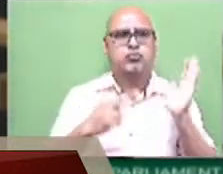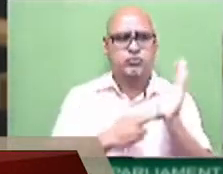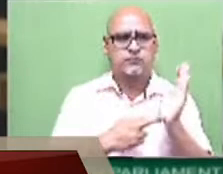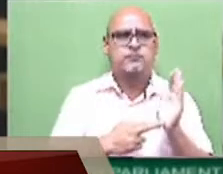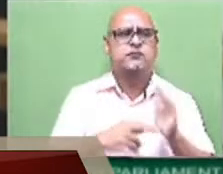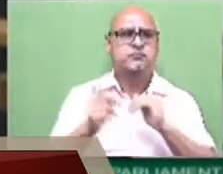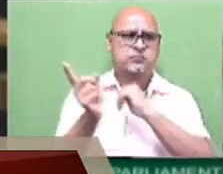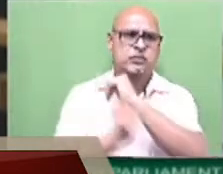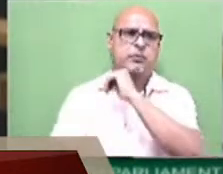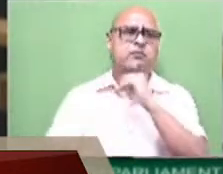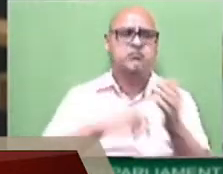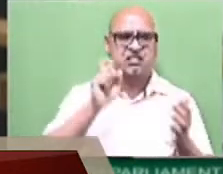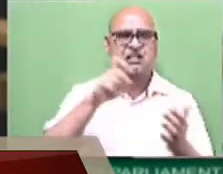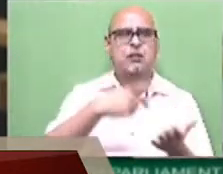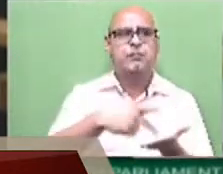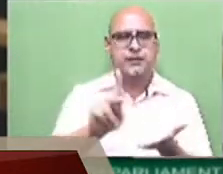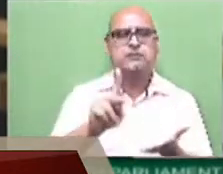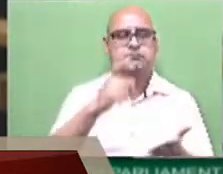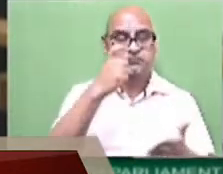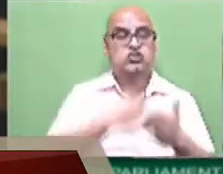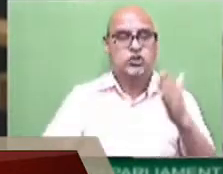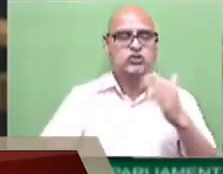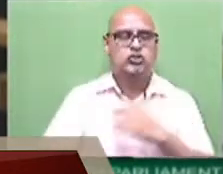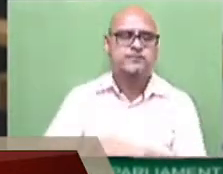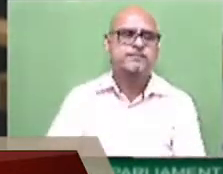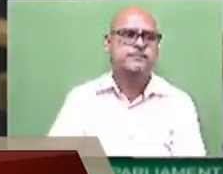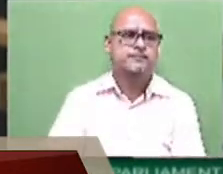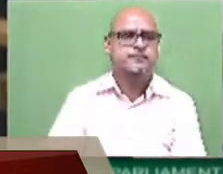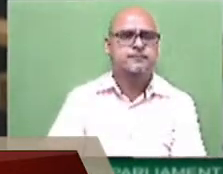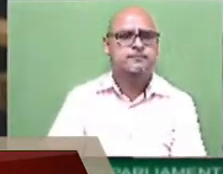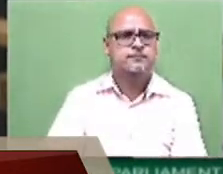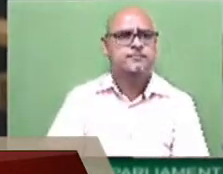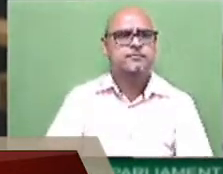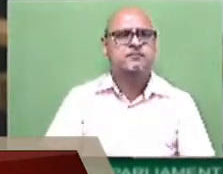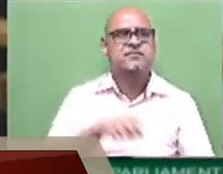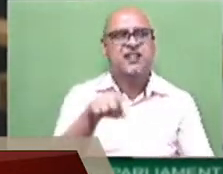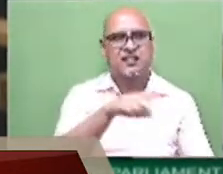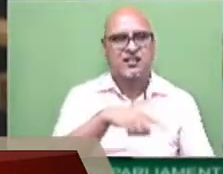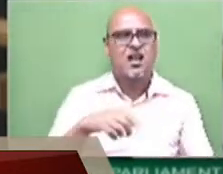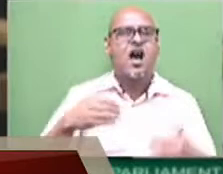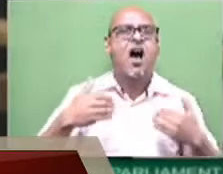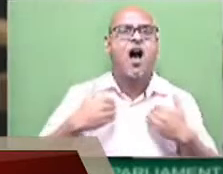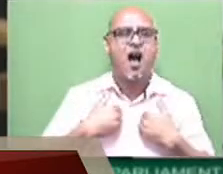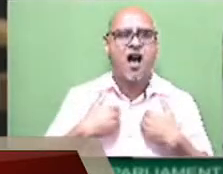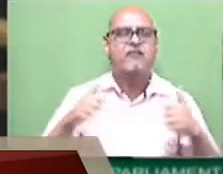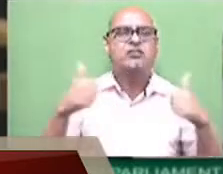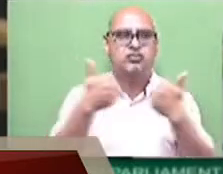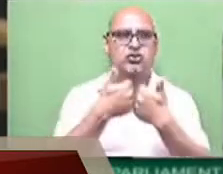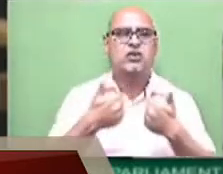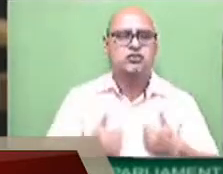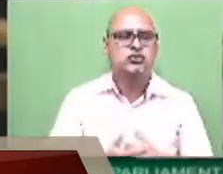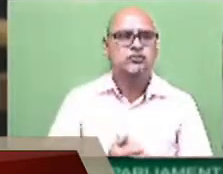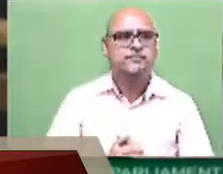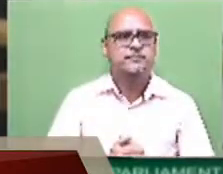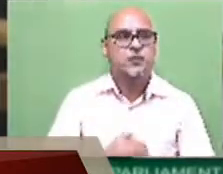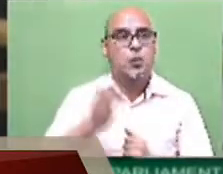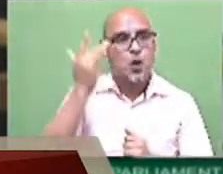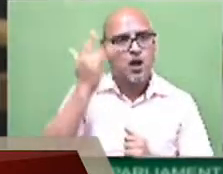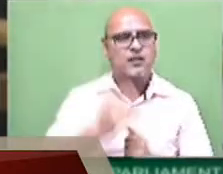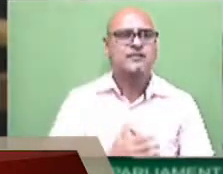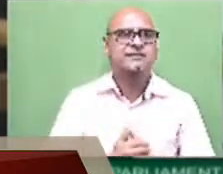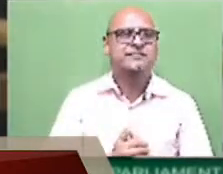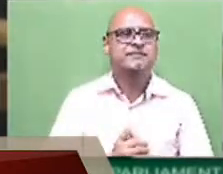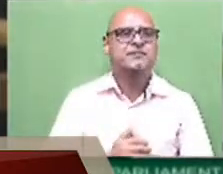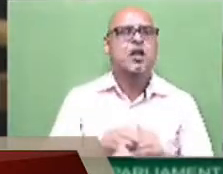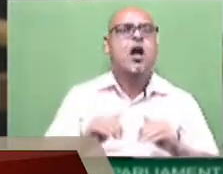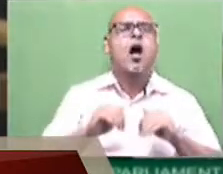And they have all experienced some level of difficulty when it comes to the enforcement of these particular regulations. And that